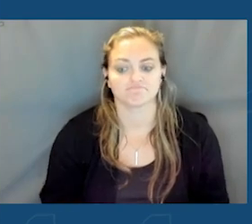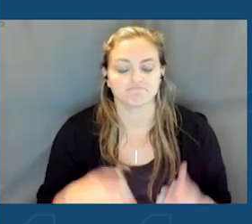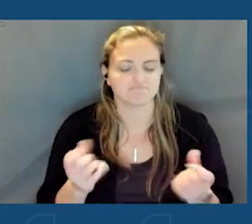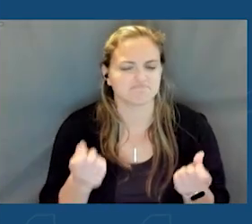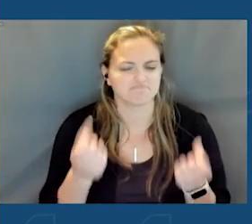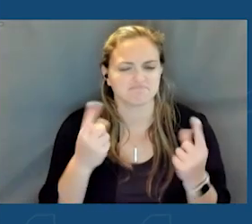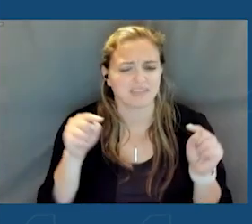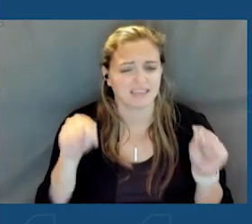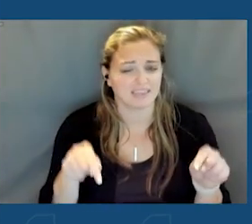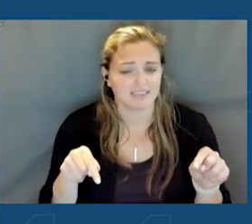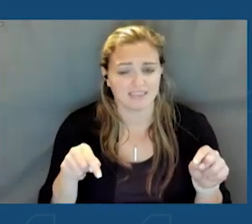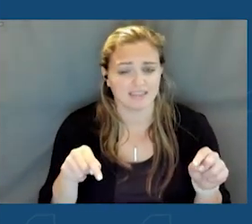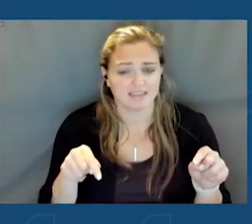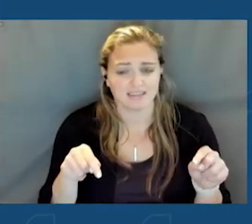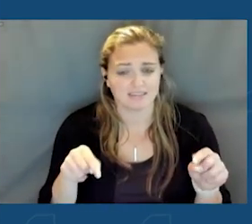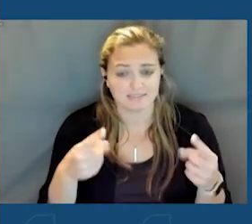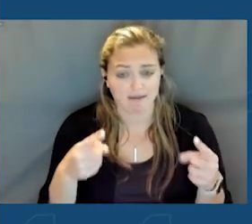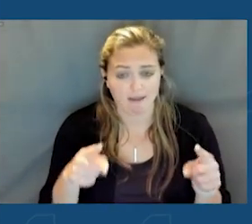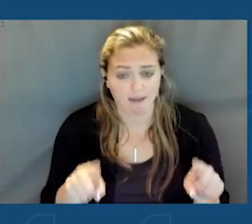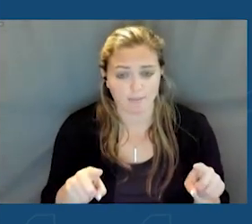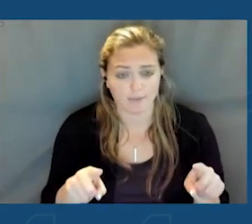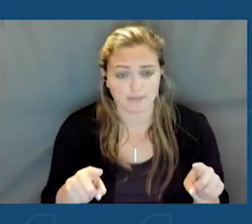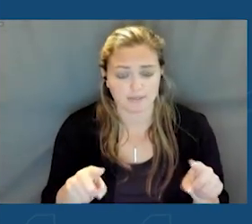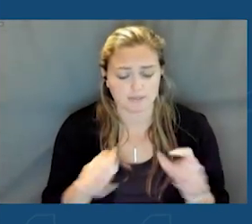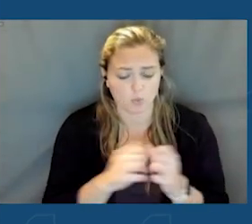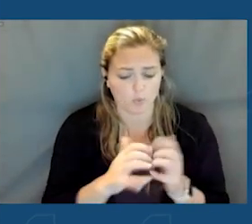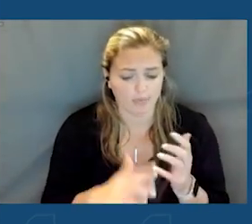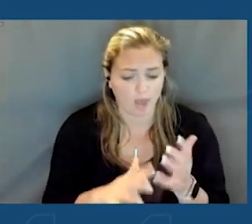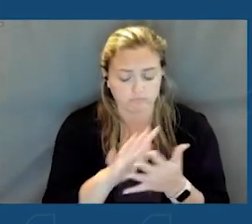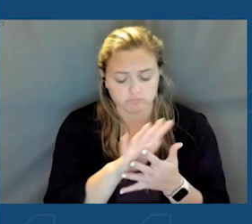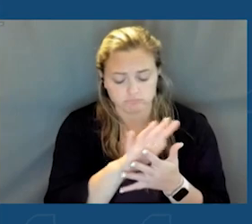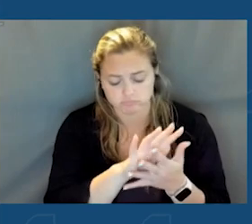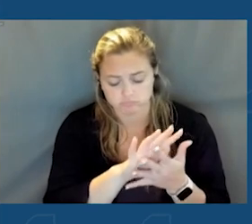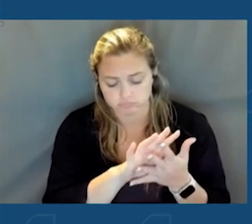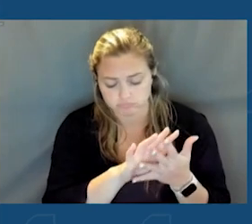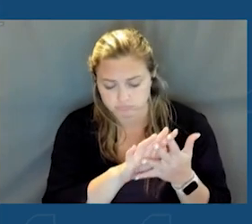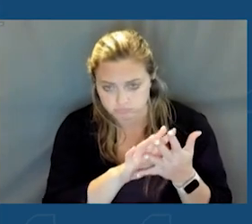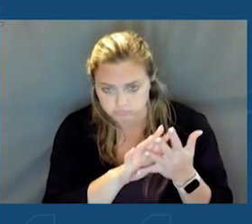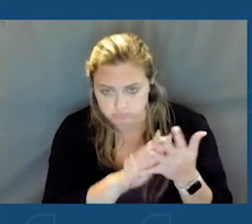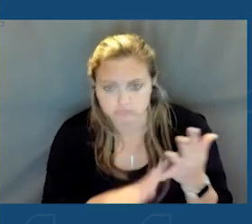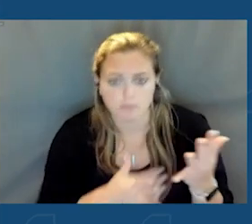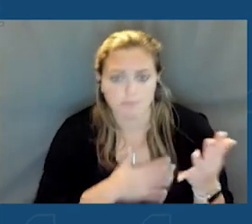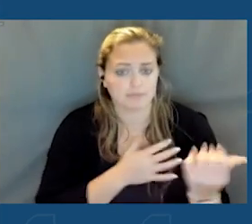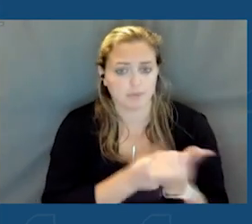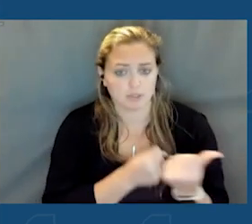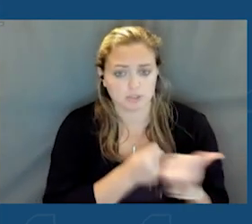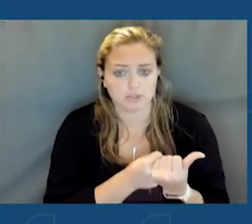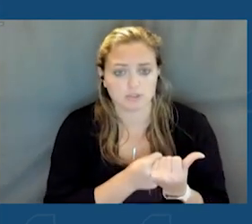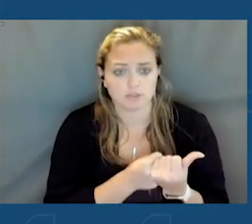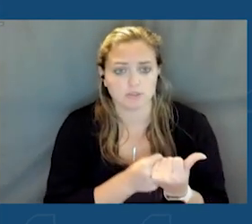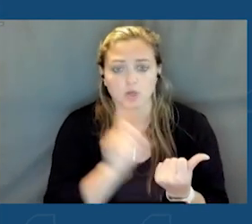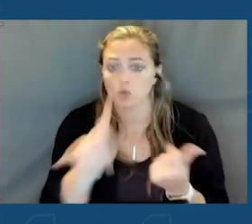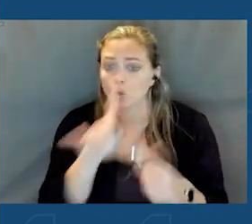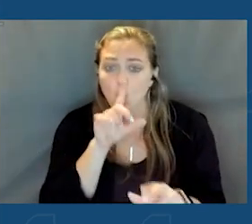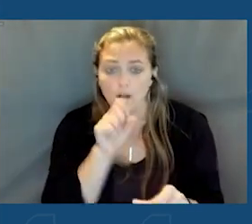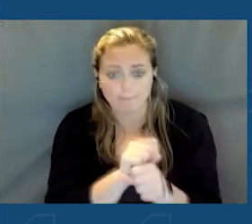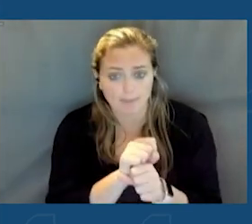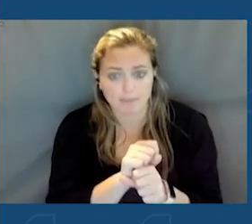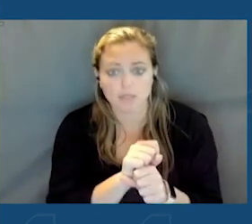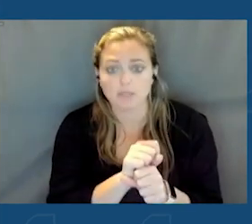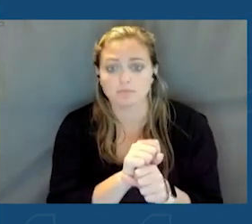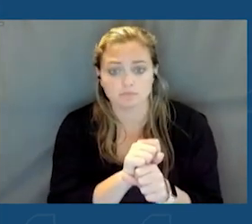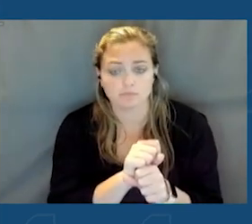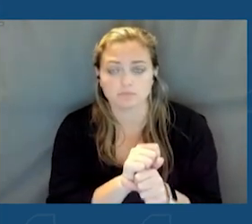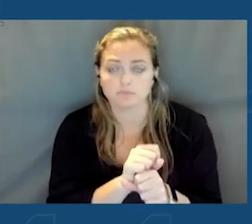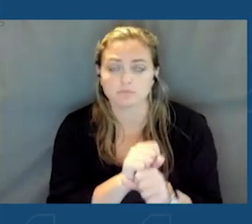None of this happens without each of my sponsors. Your commitment of capital is a great